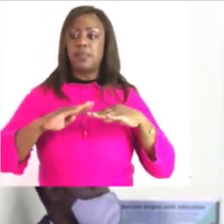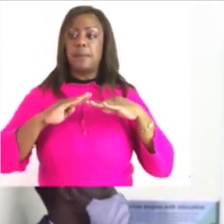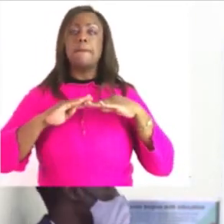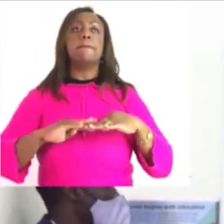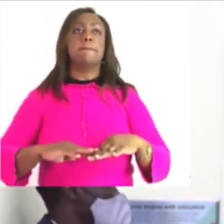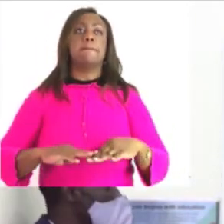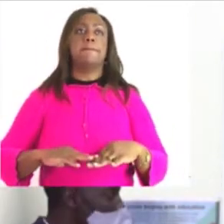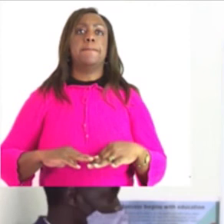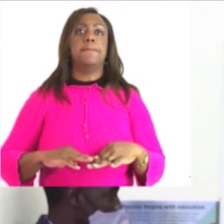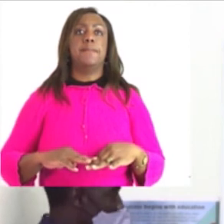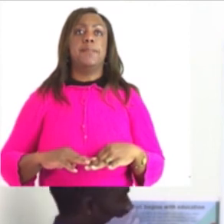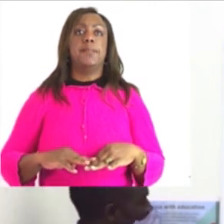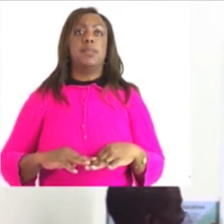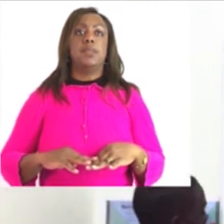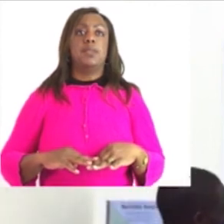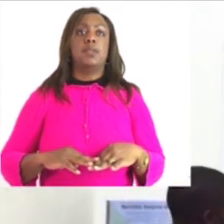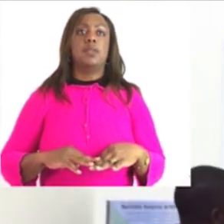my lungs, it moves,